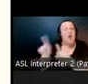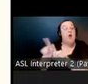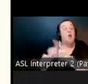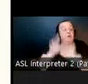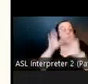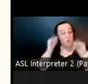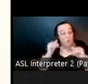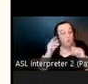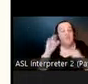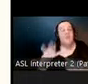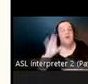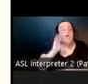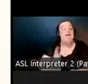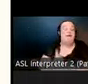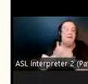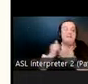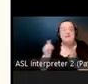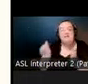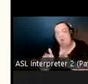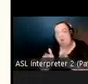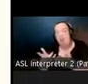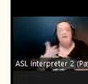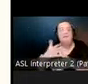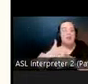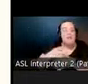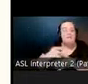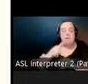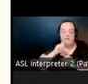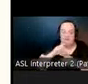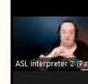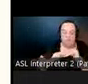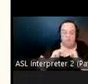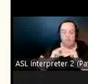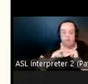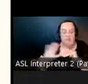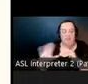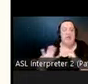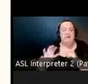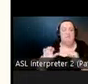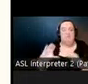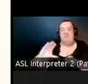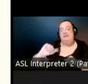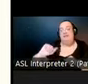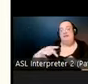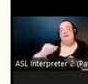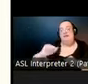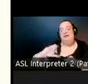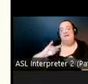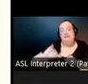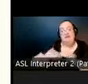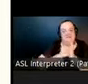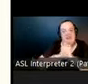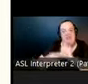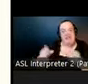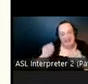it will help small and medium parks to build capacity over time so that they can begin to have these